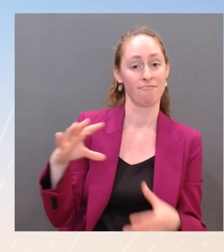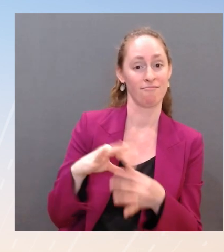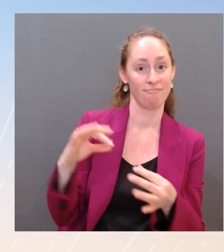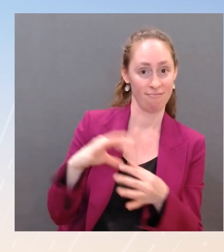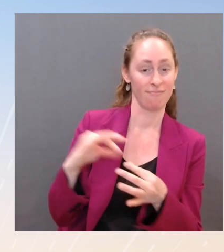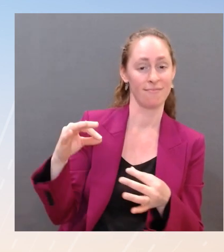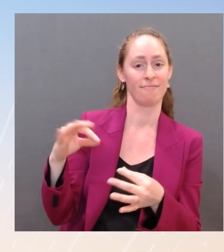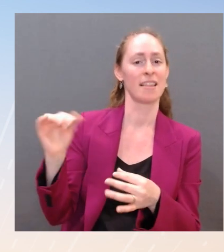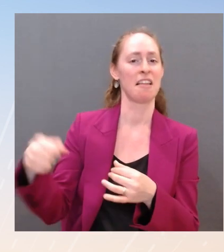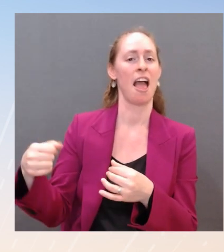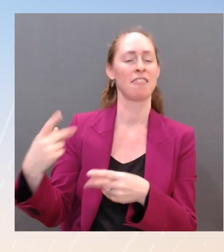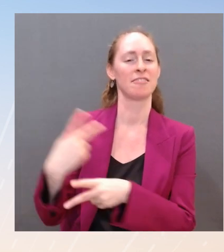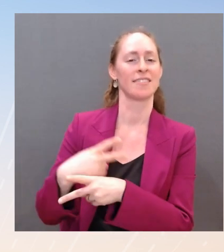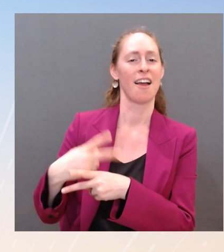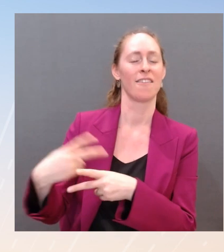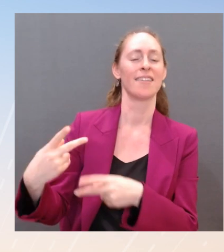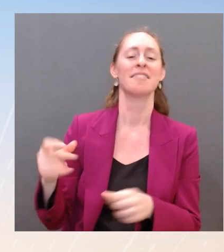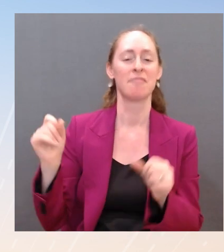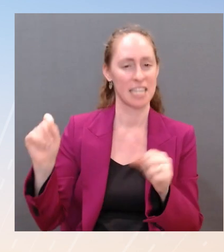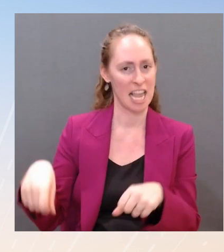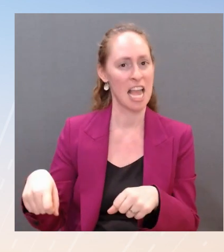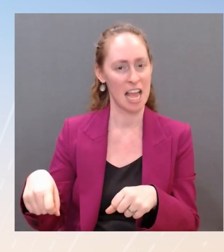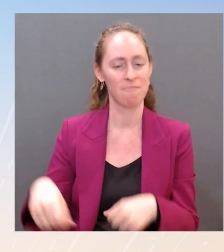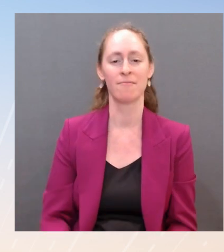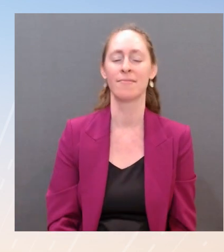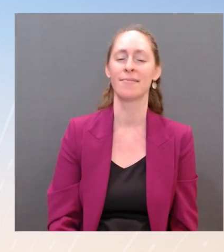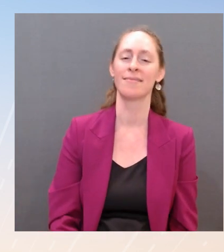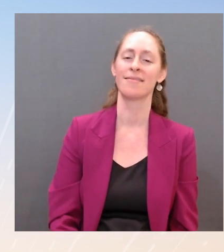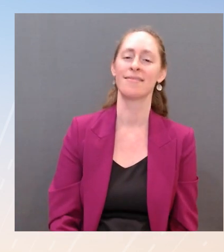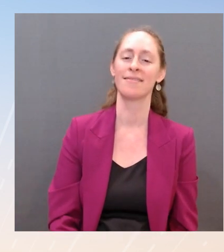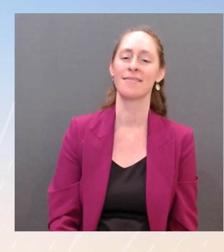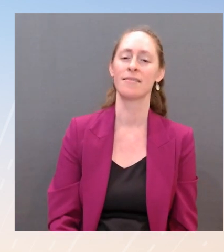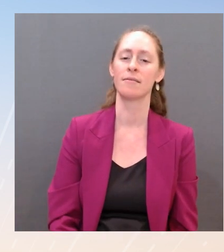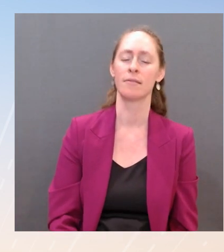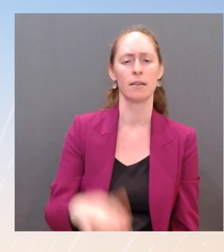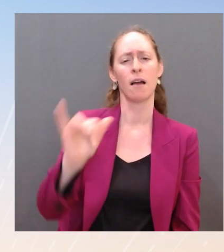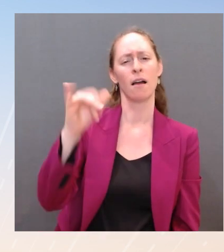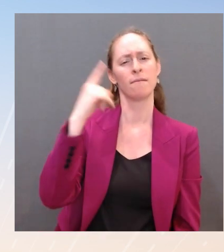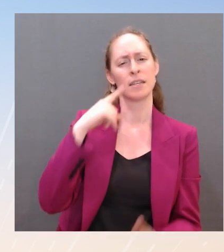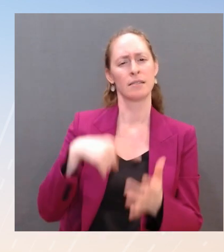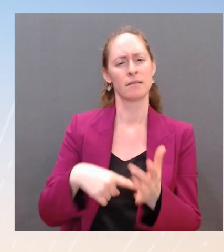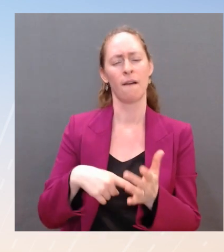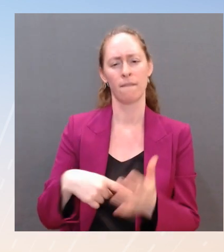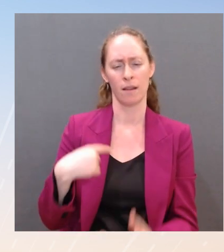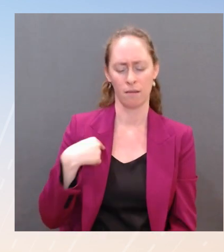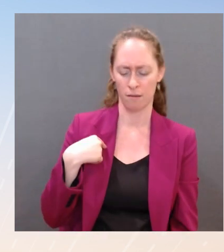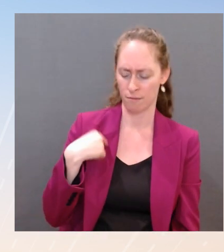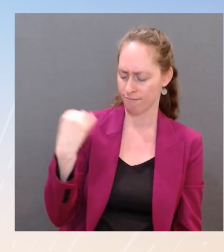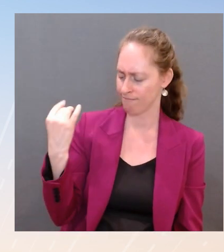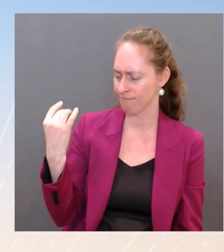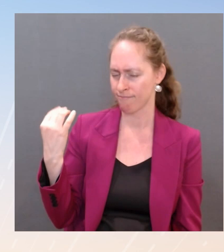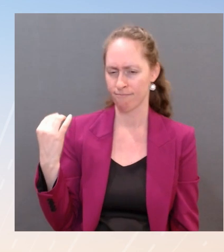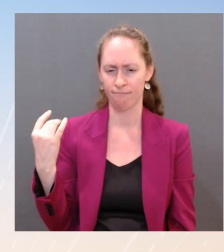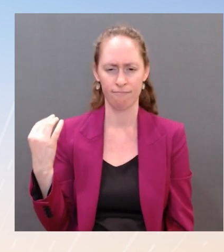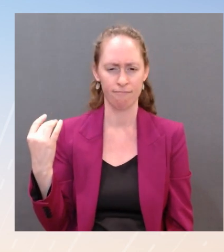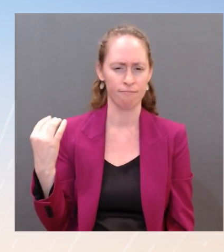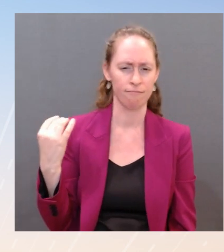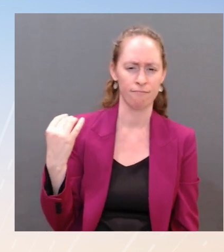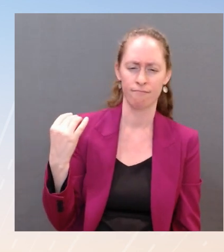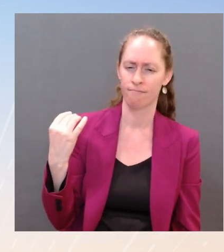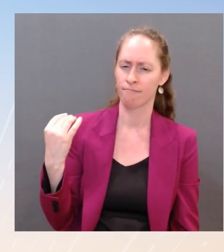I found out what was going on mentally, I found that there was more freedom for me